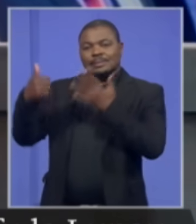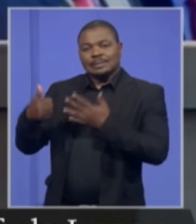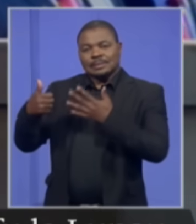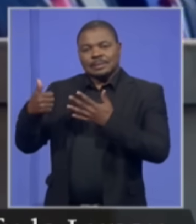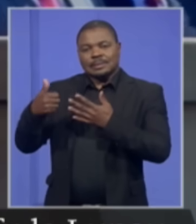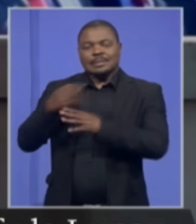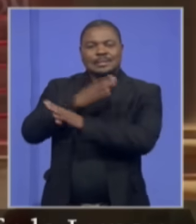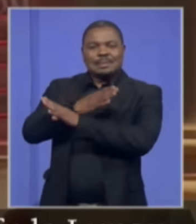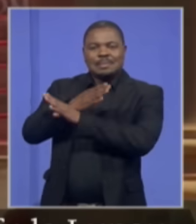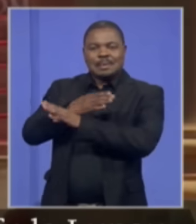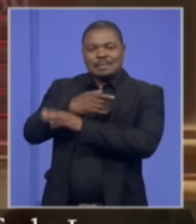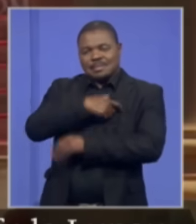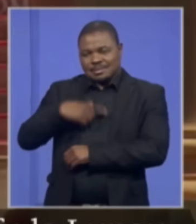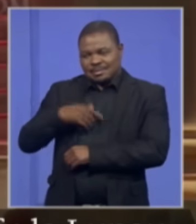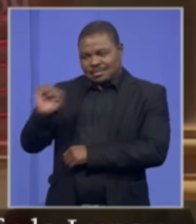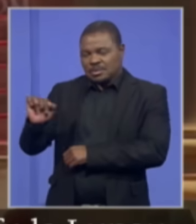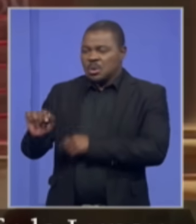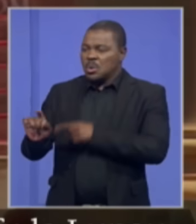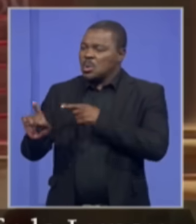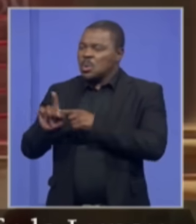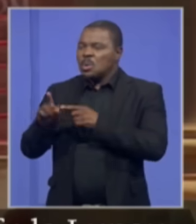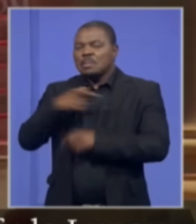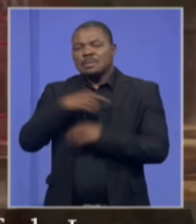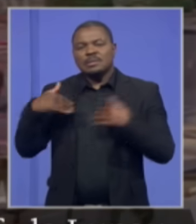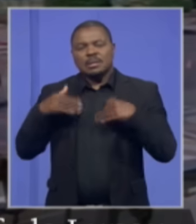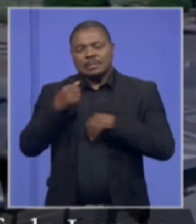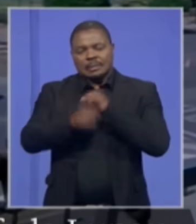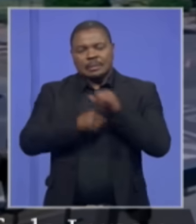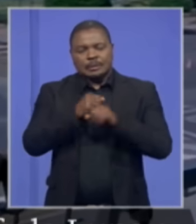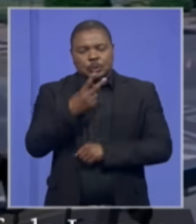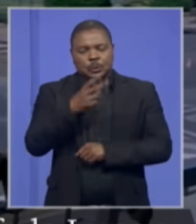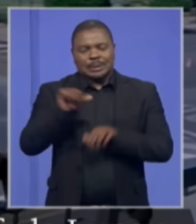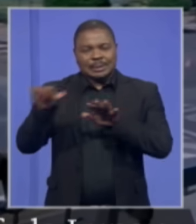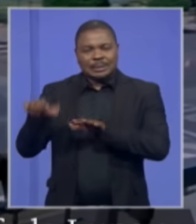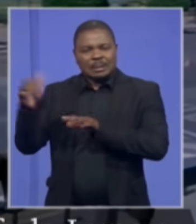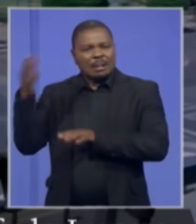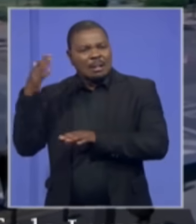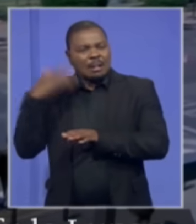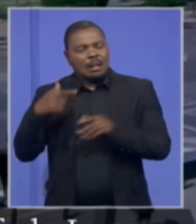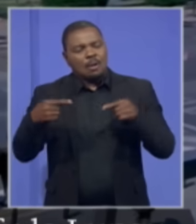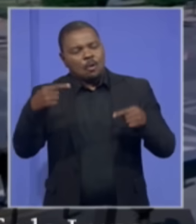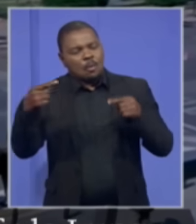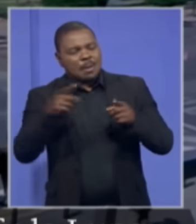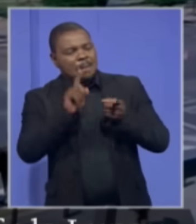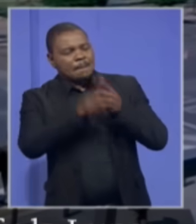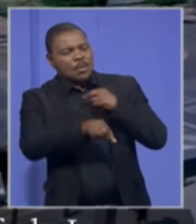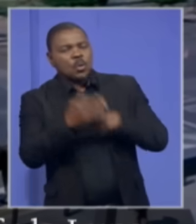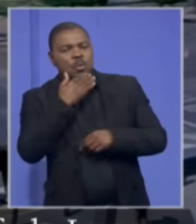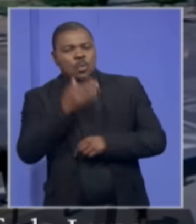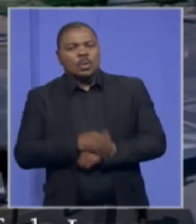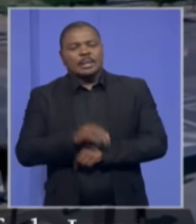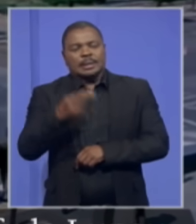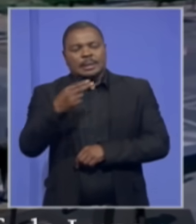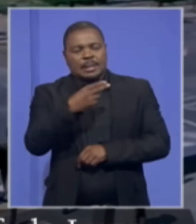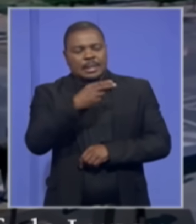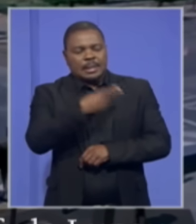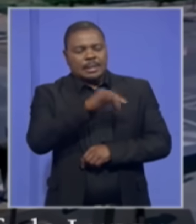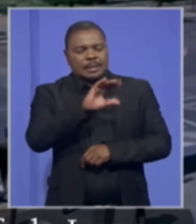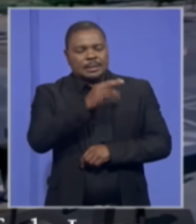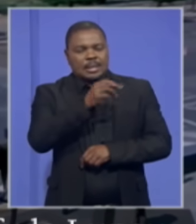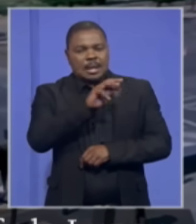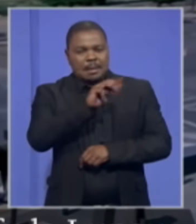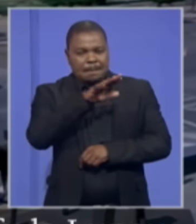Zambia. Lungu ibile mopresidente ka 2016 ka mora ho hlola moetapele wa bohanyetsi Hakainde Hichilema ka nako eo.